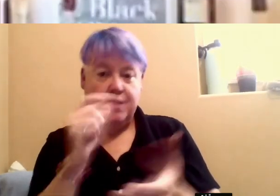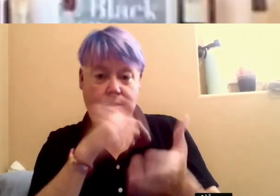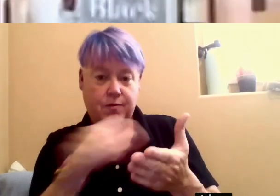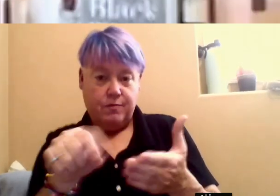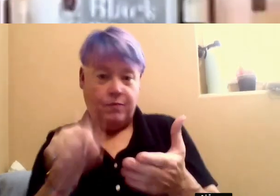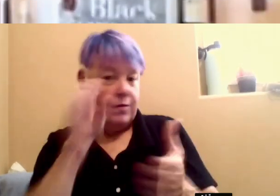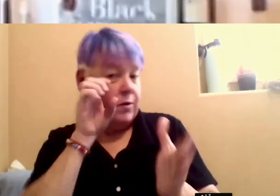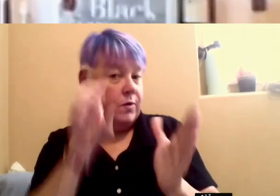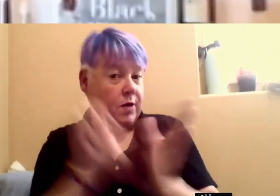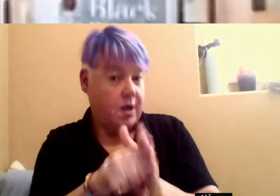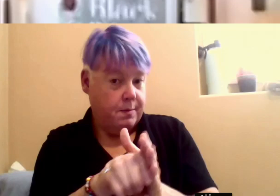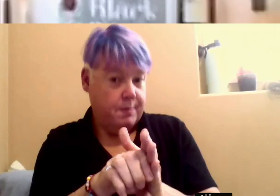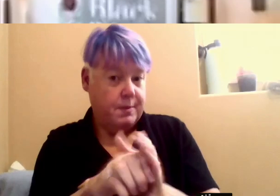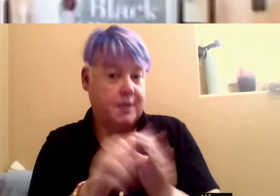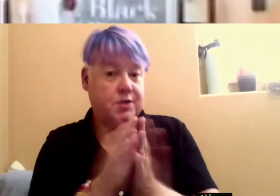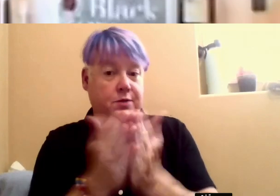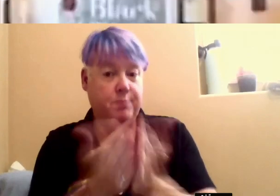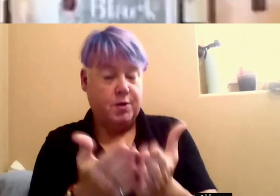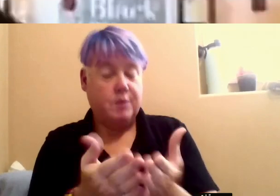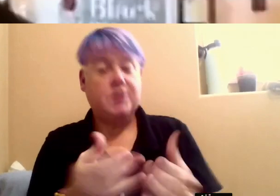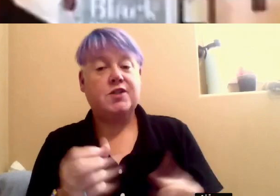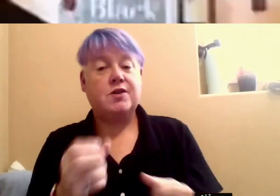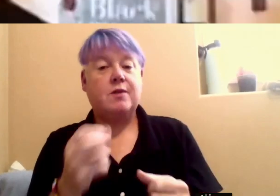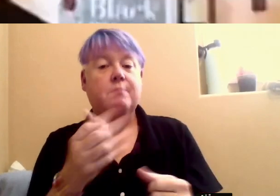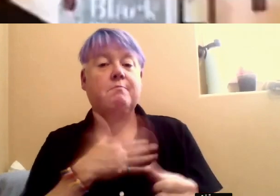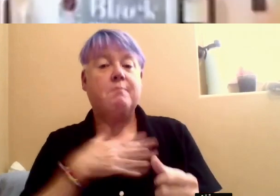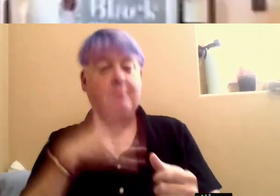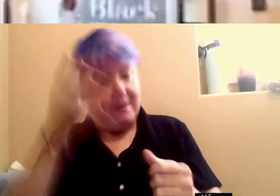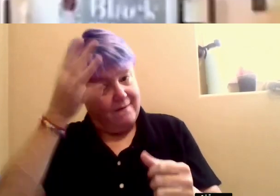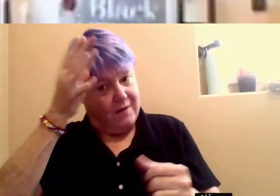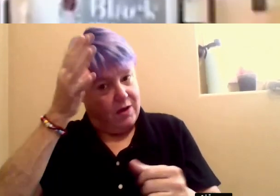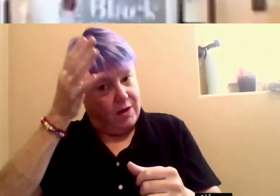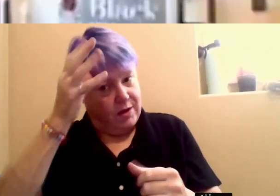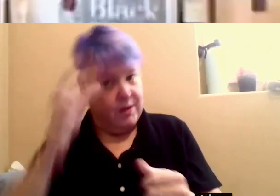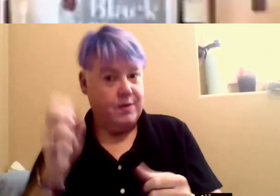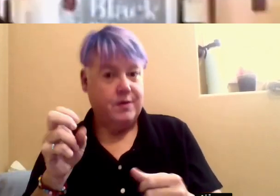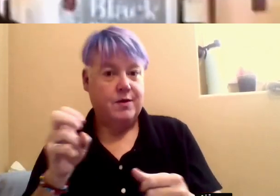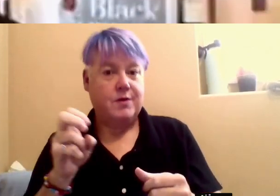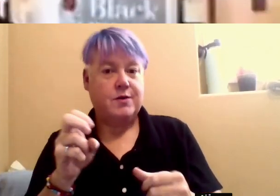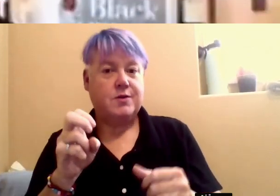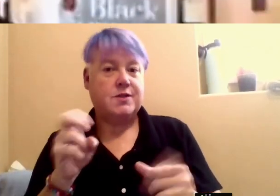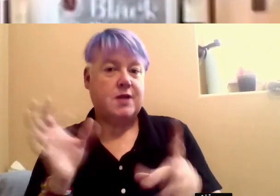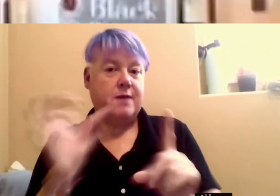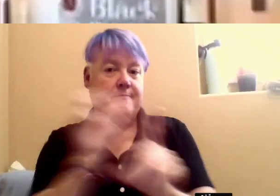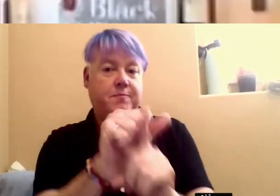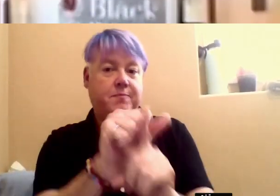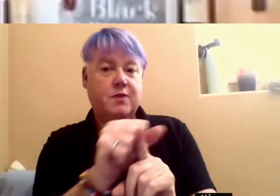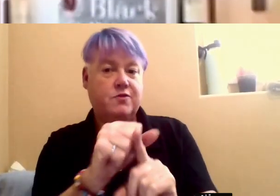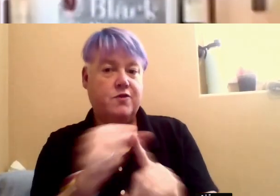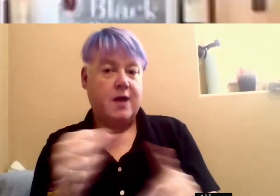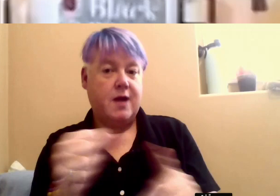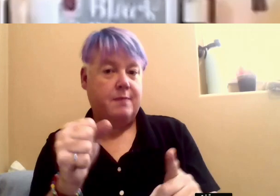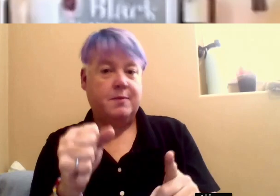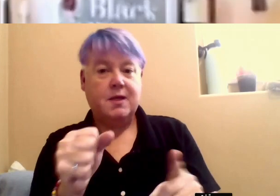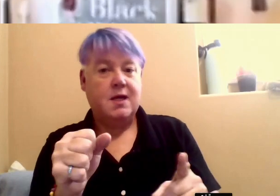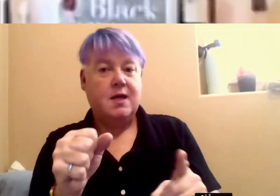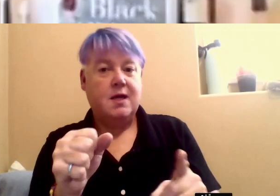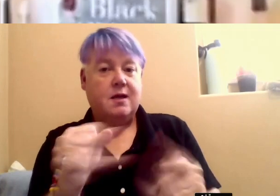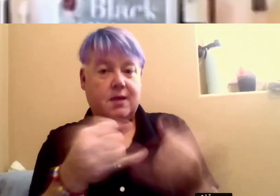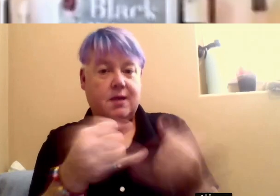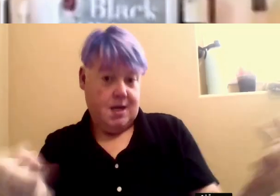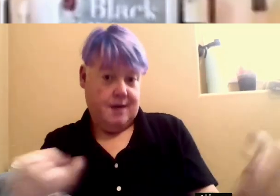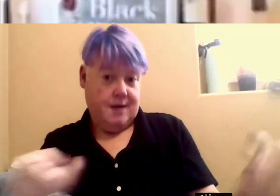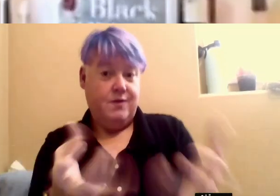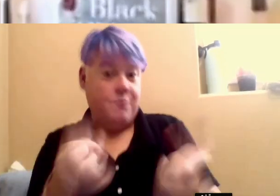Trap Line, which is also very heavily inspired by our trip there. So if you want like the kids version of Blackwater, it's On the Trap